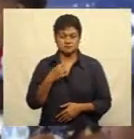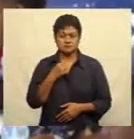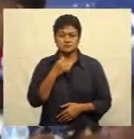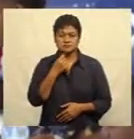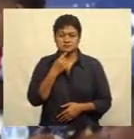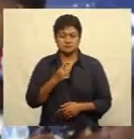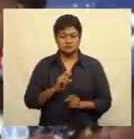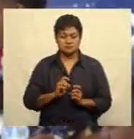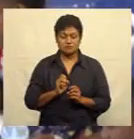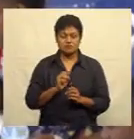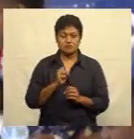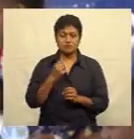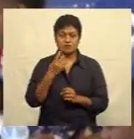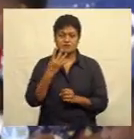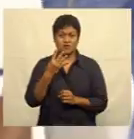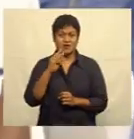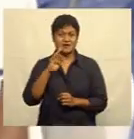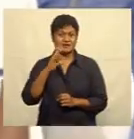total of